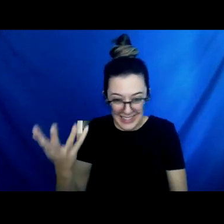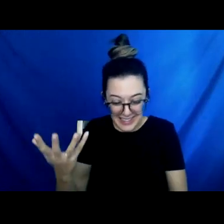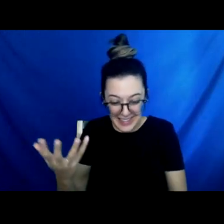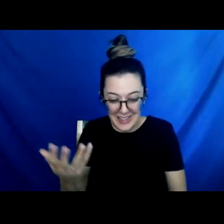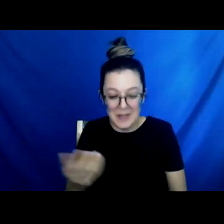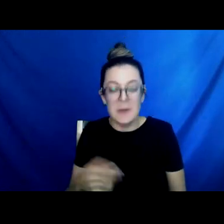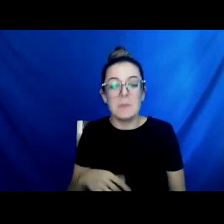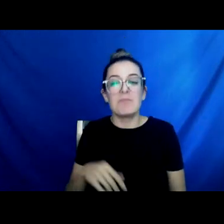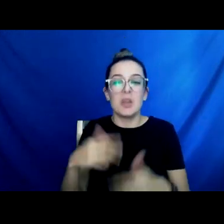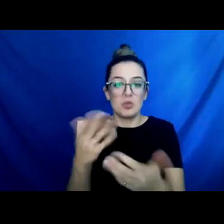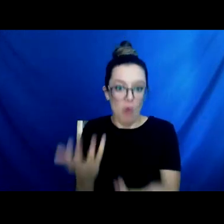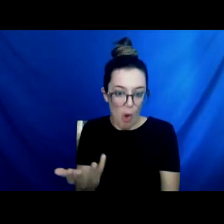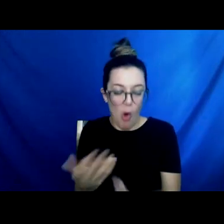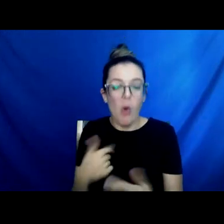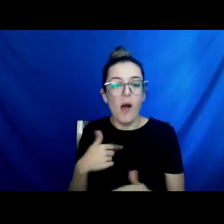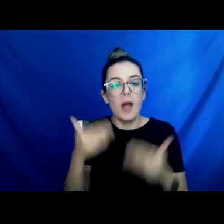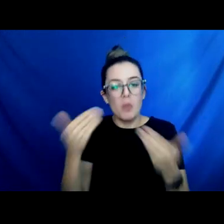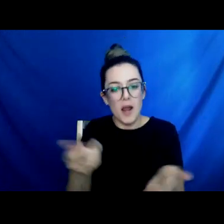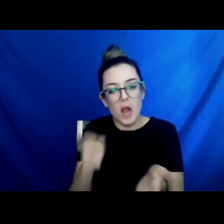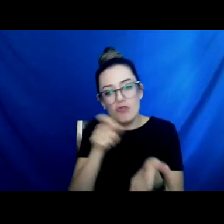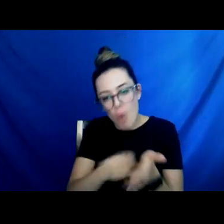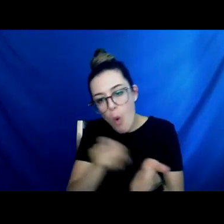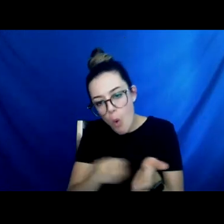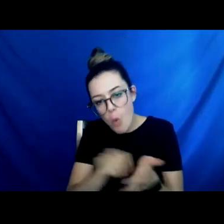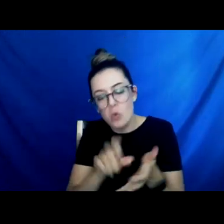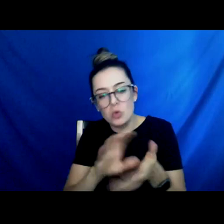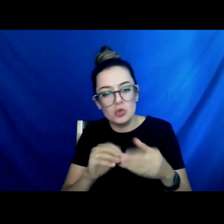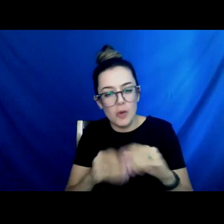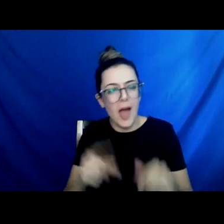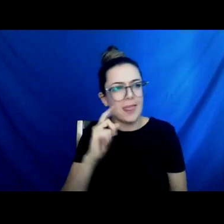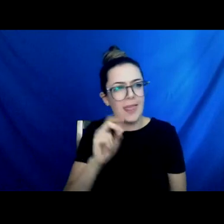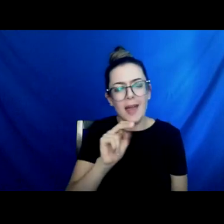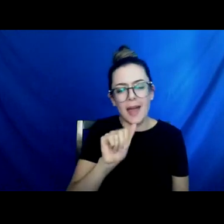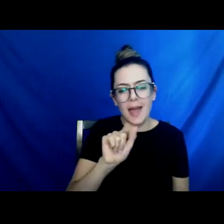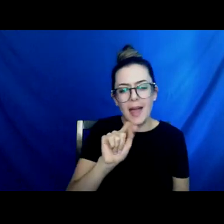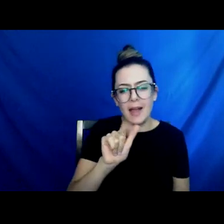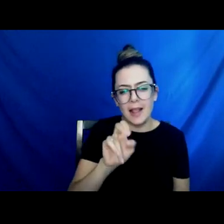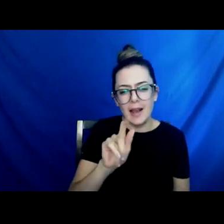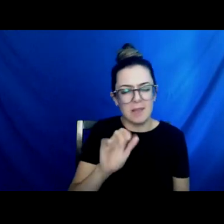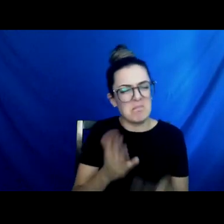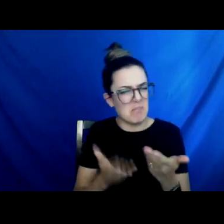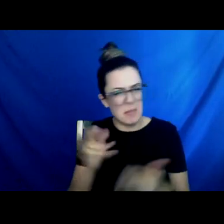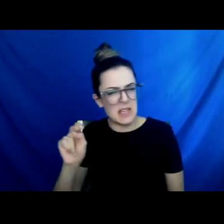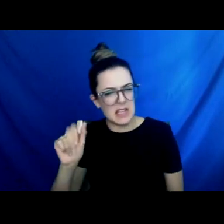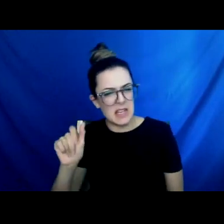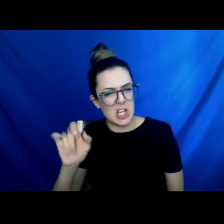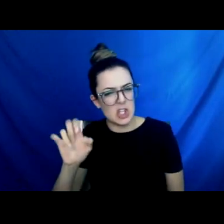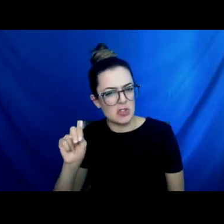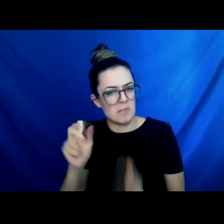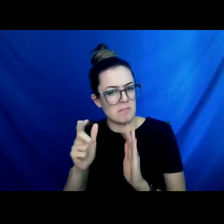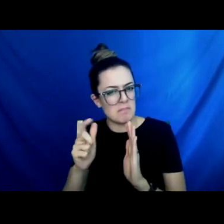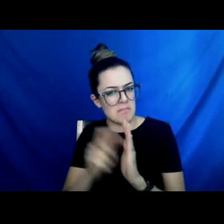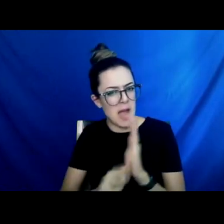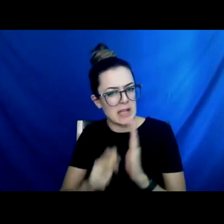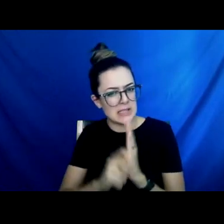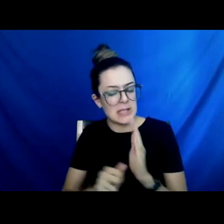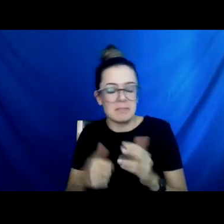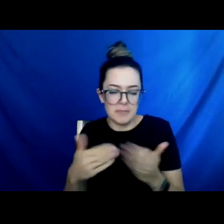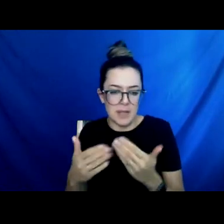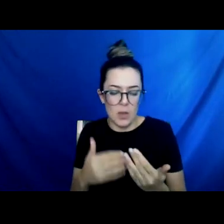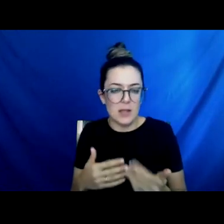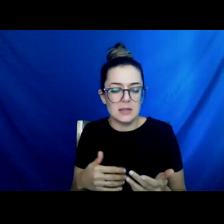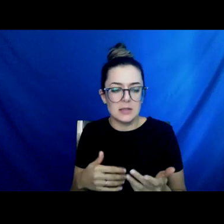I ended up writing the story. I don't remember, for the Atlantic, it might've been the Nation magazine. And it was, what will it take